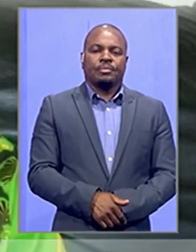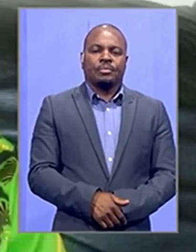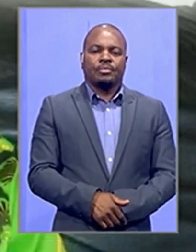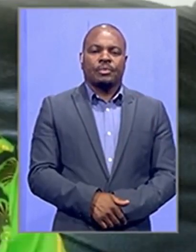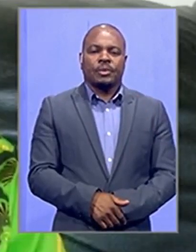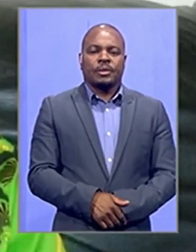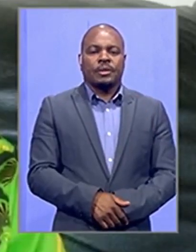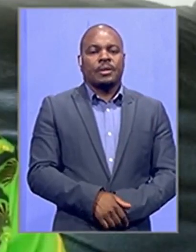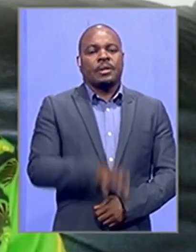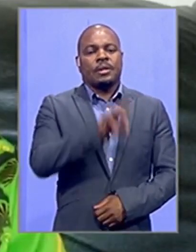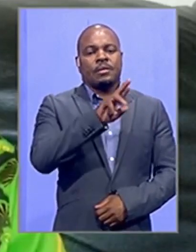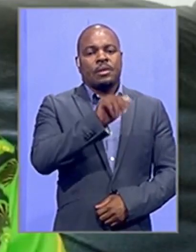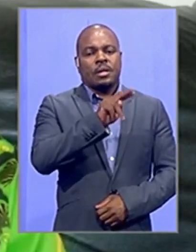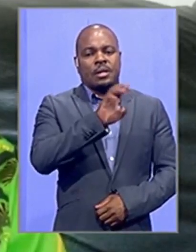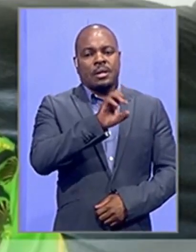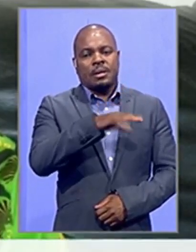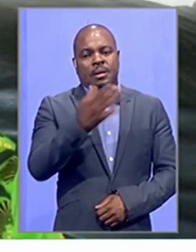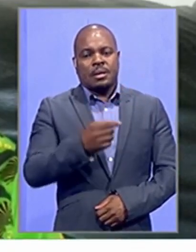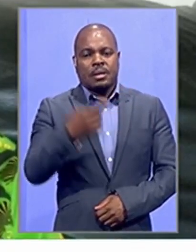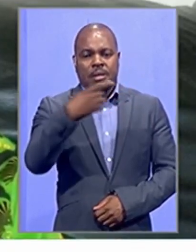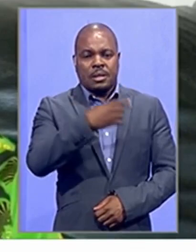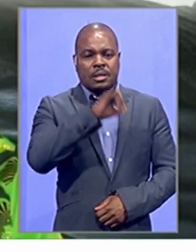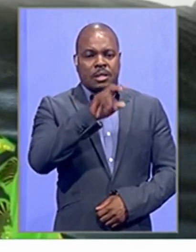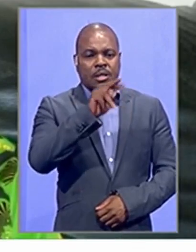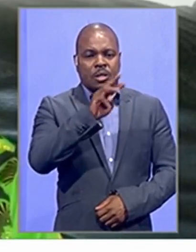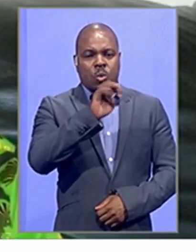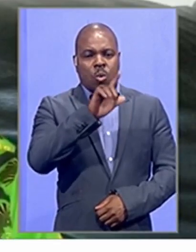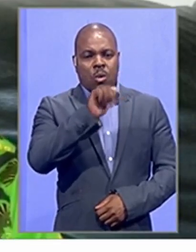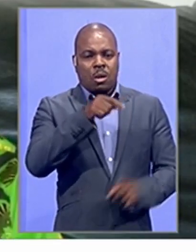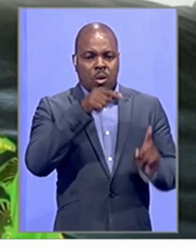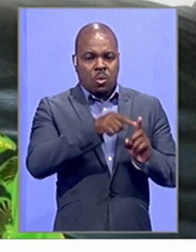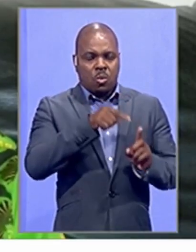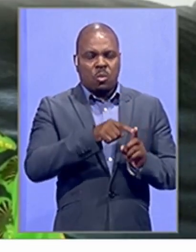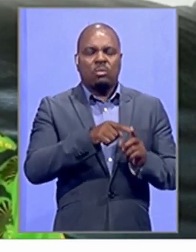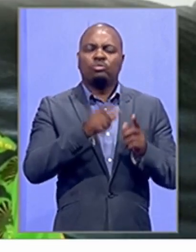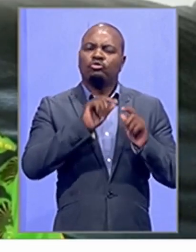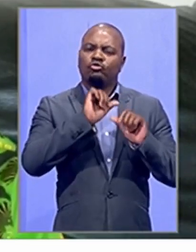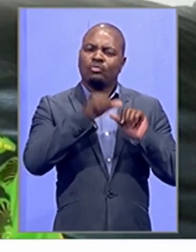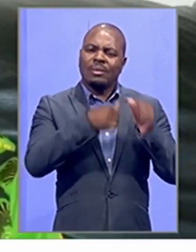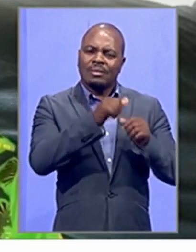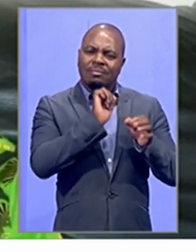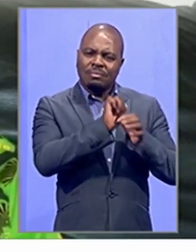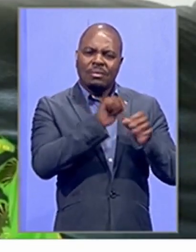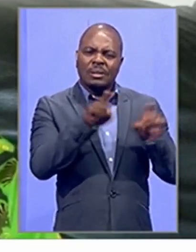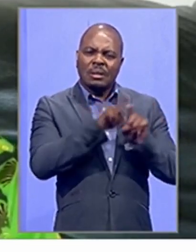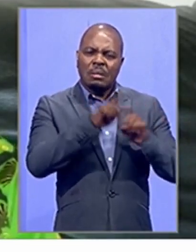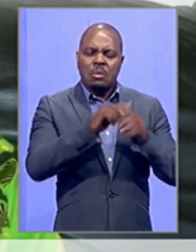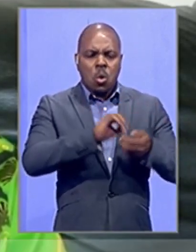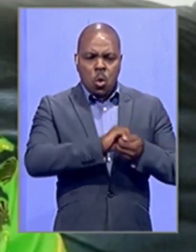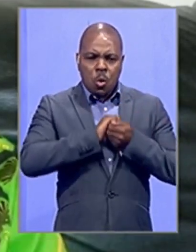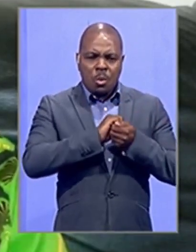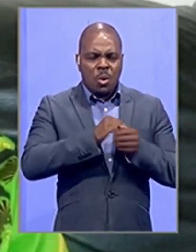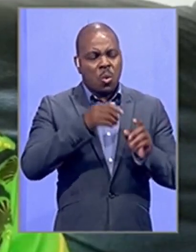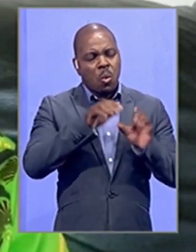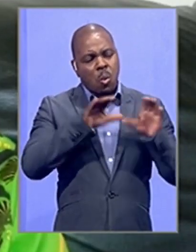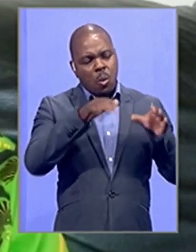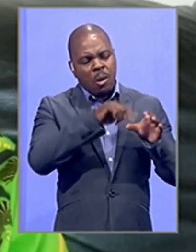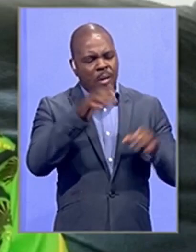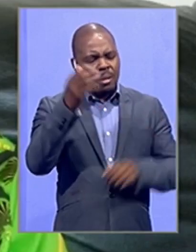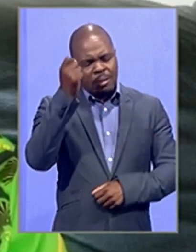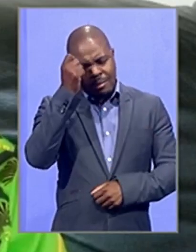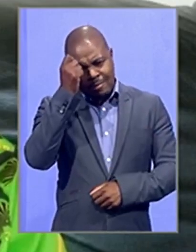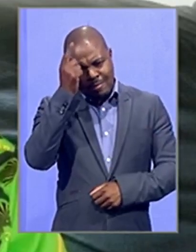Comrade Frene Ginwala belonged to the generation of cadres who understood